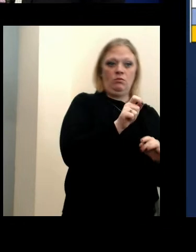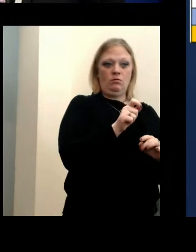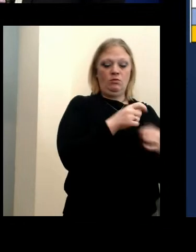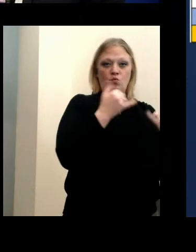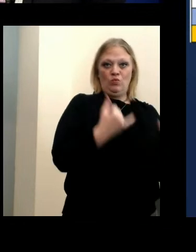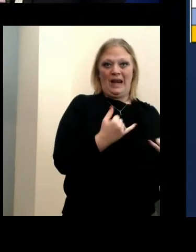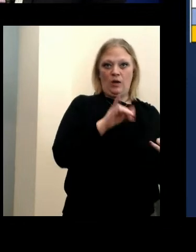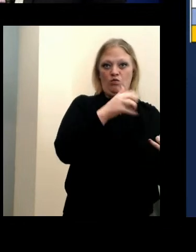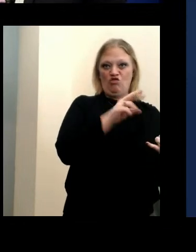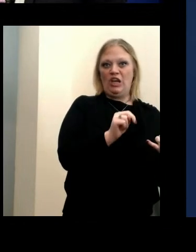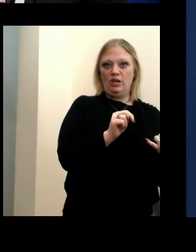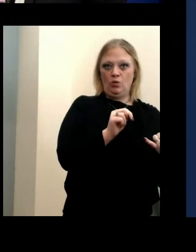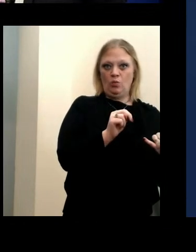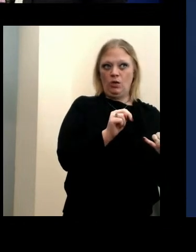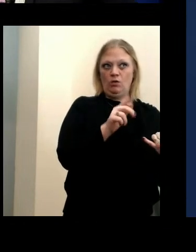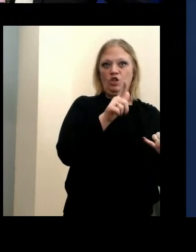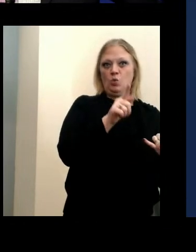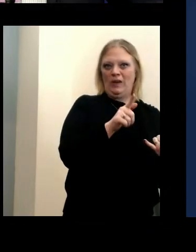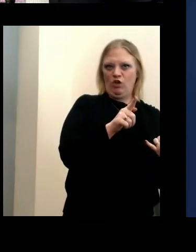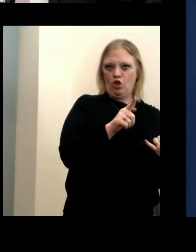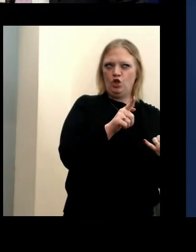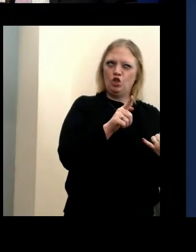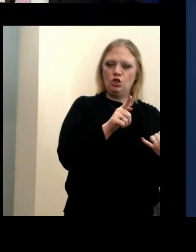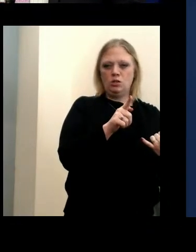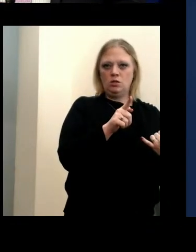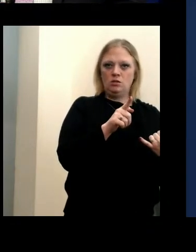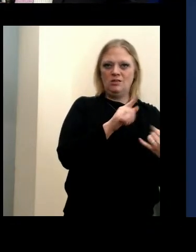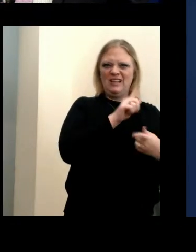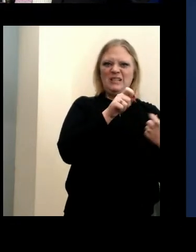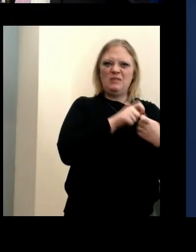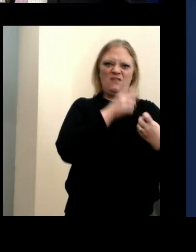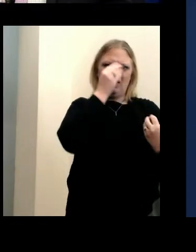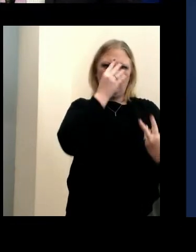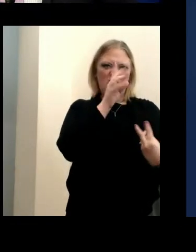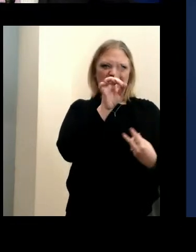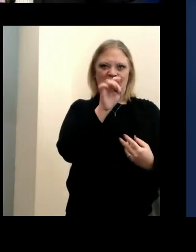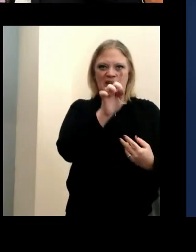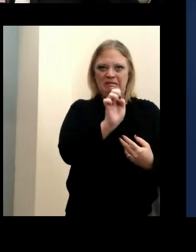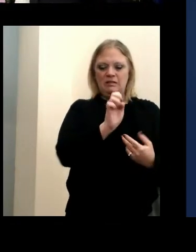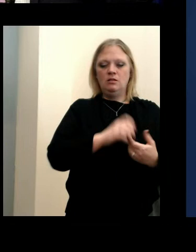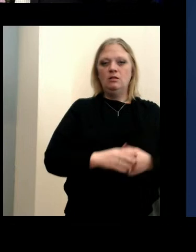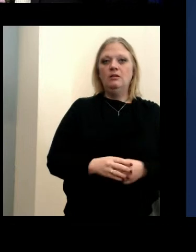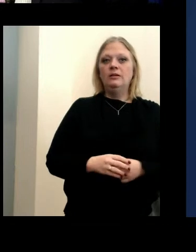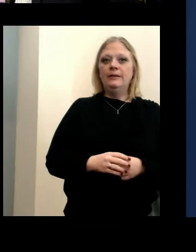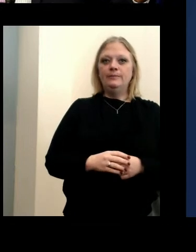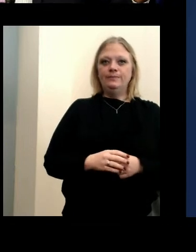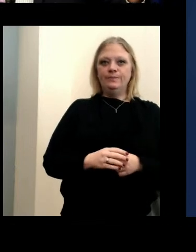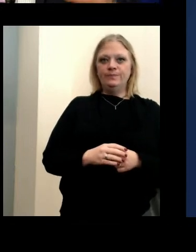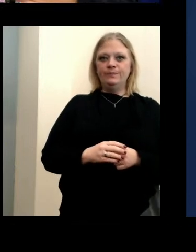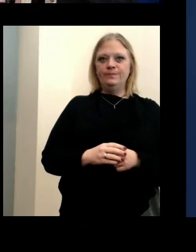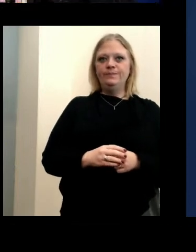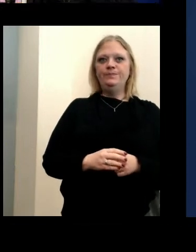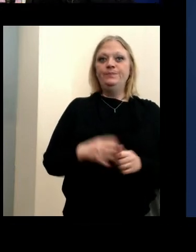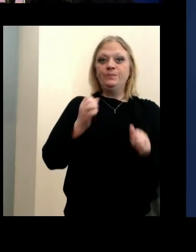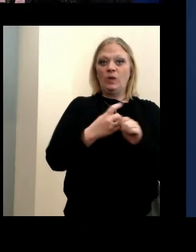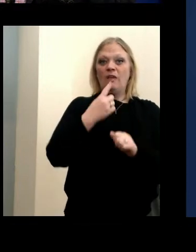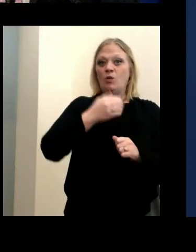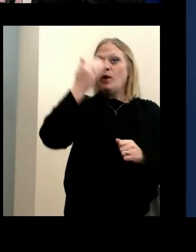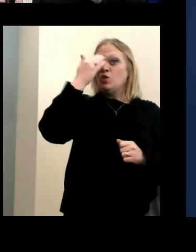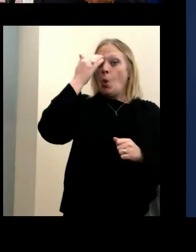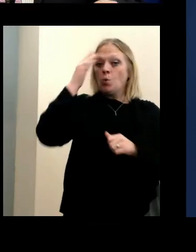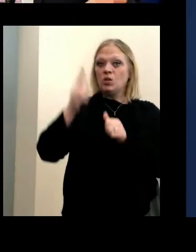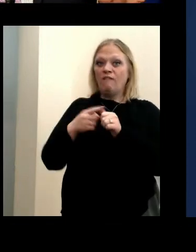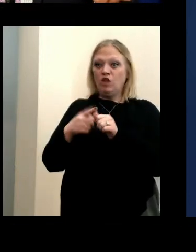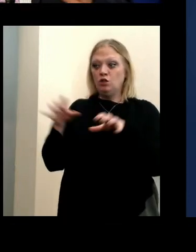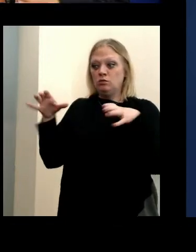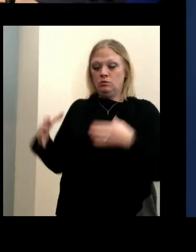January 21st is really the data date. Because while everyone knows what happened in the first portion of the